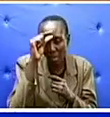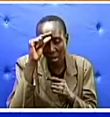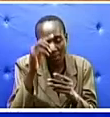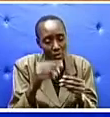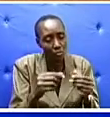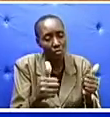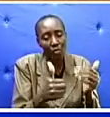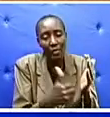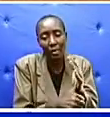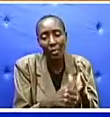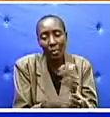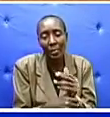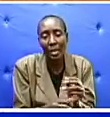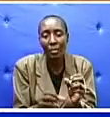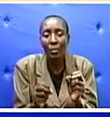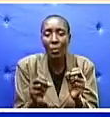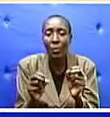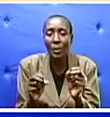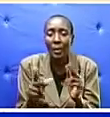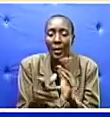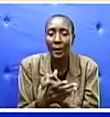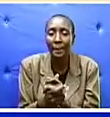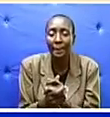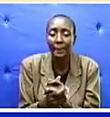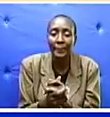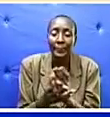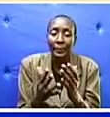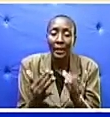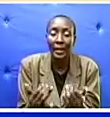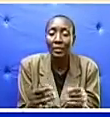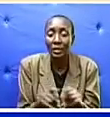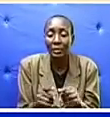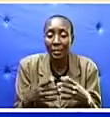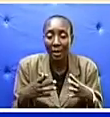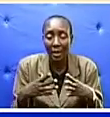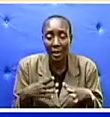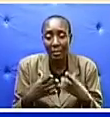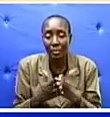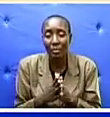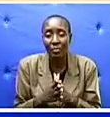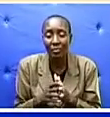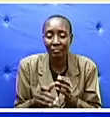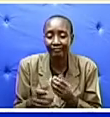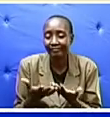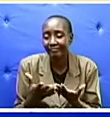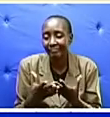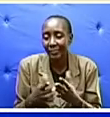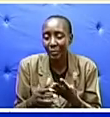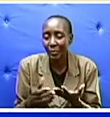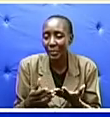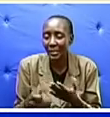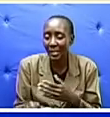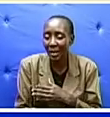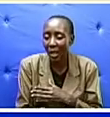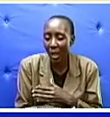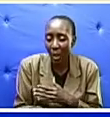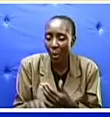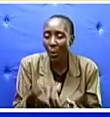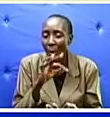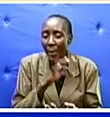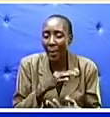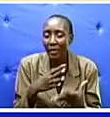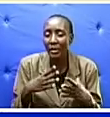about it. Okay. Yeah. And looking at even people, the low-income earners, mm-hmm. and those